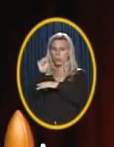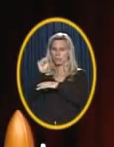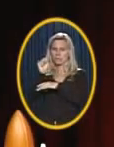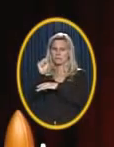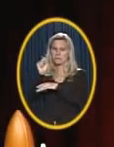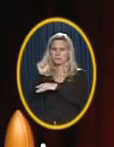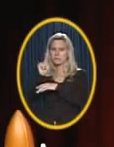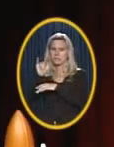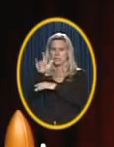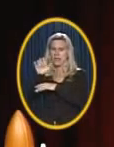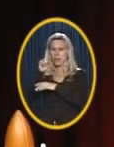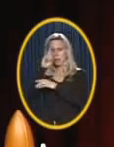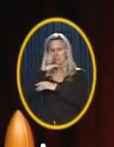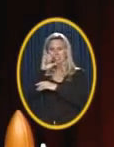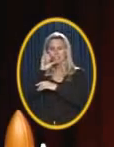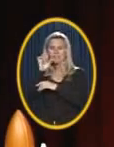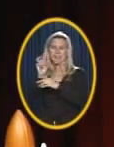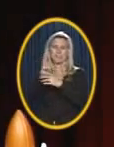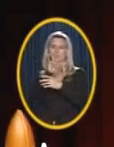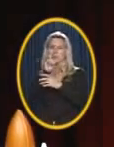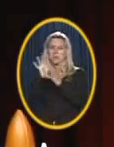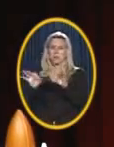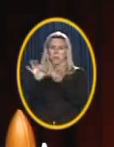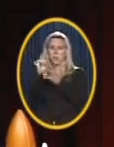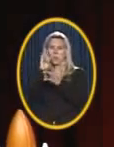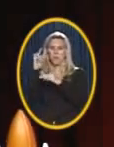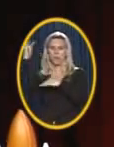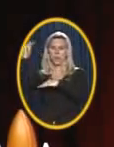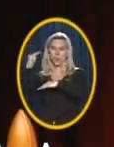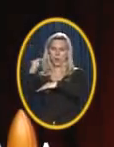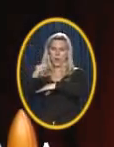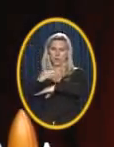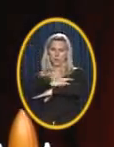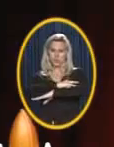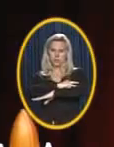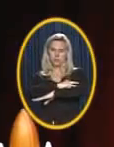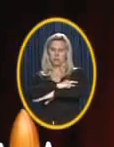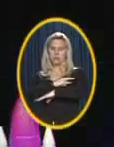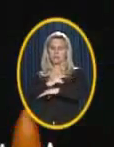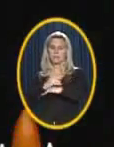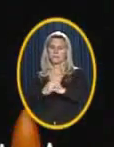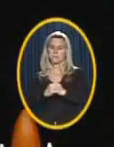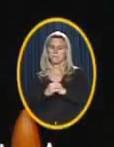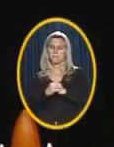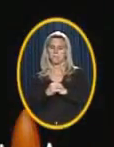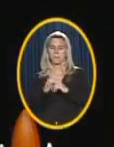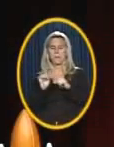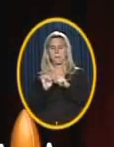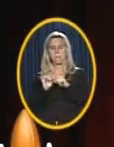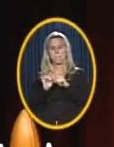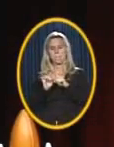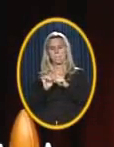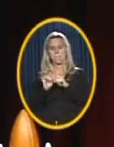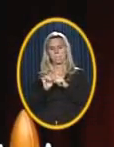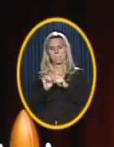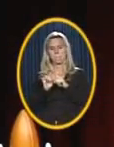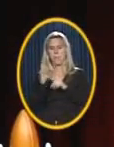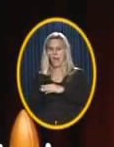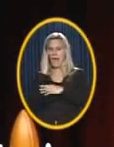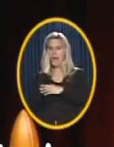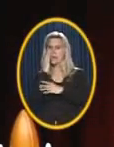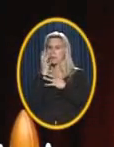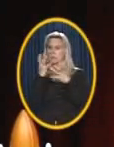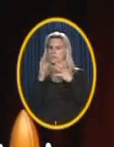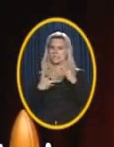weren't critical from a reentry standpoint. They were critical from a reuse standpoint. But we. I know there was